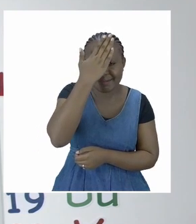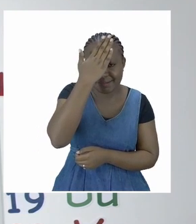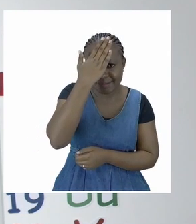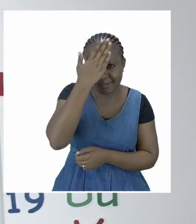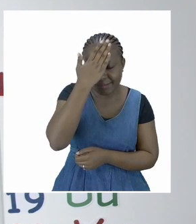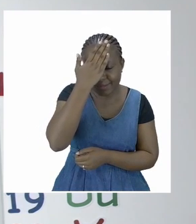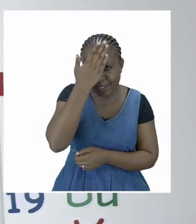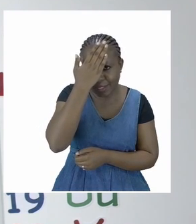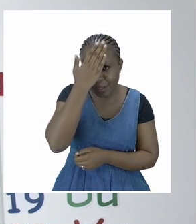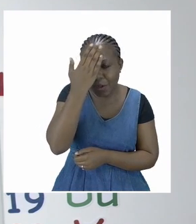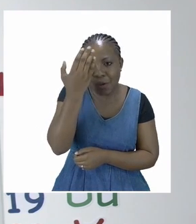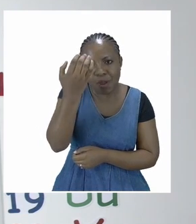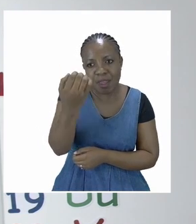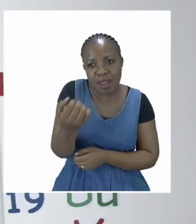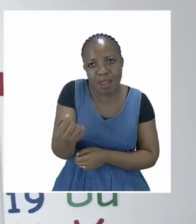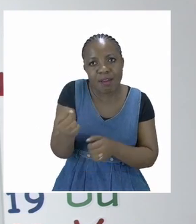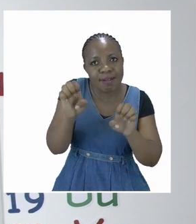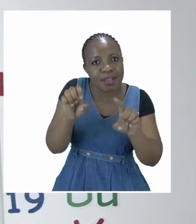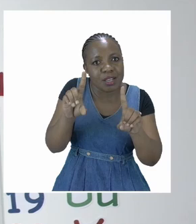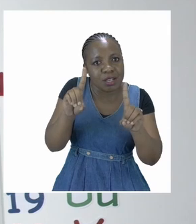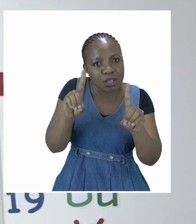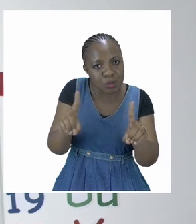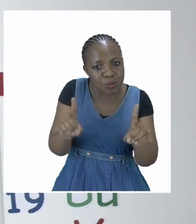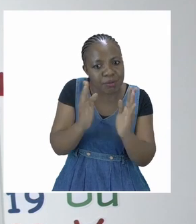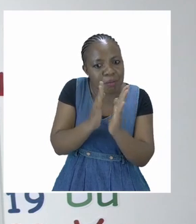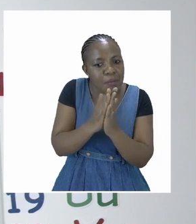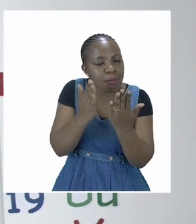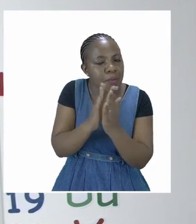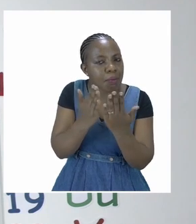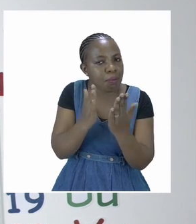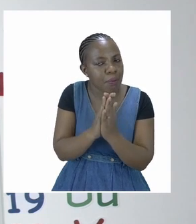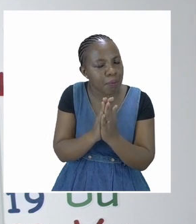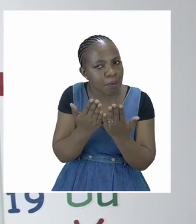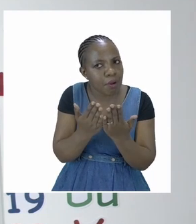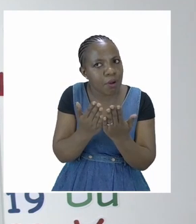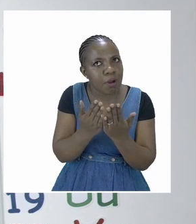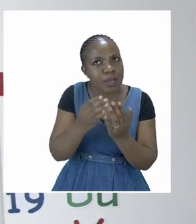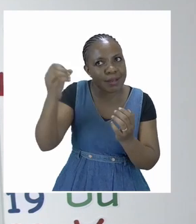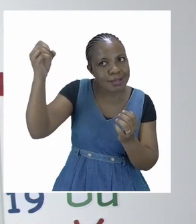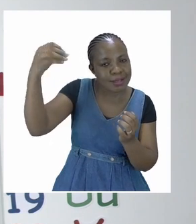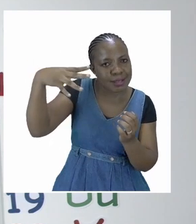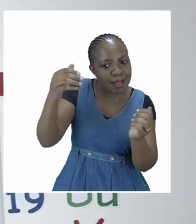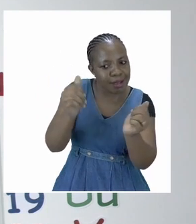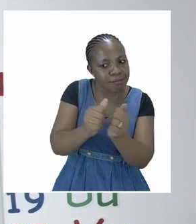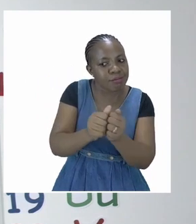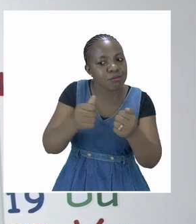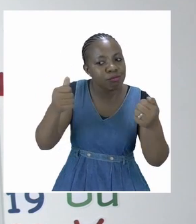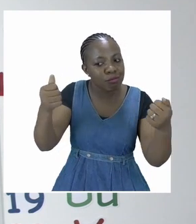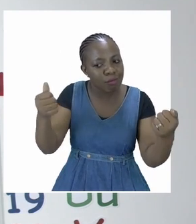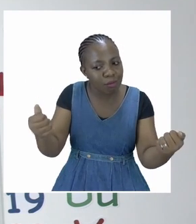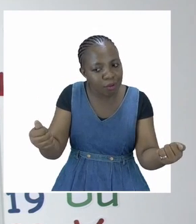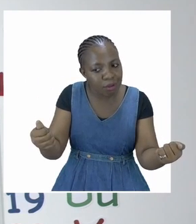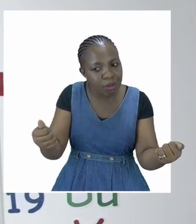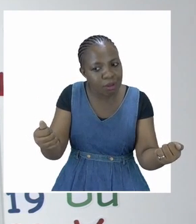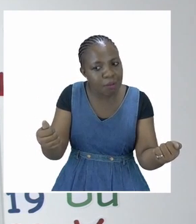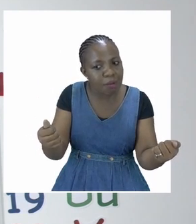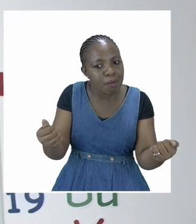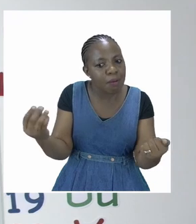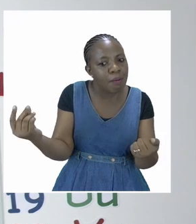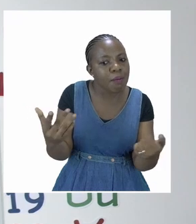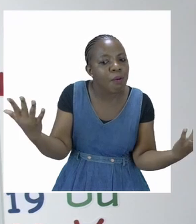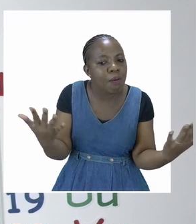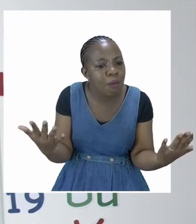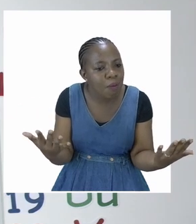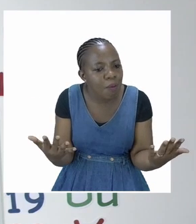booklet in our daily newspaper, street sales, or at your school every Monday